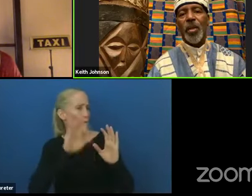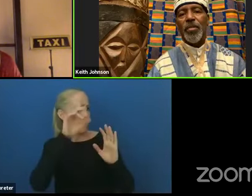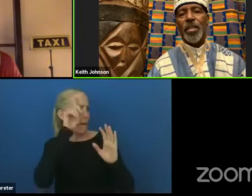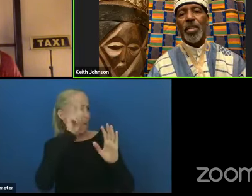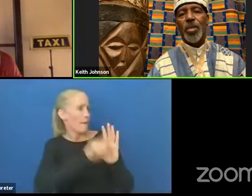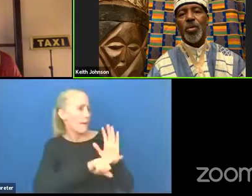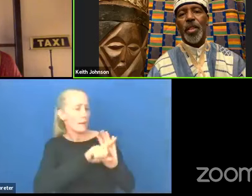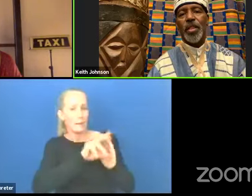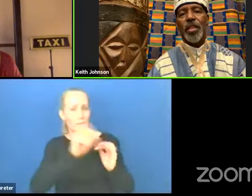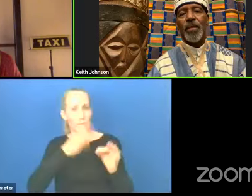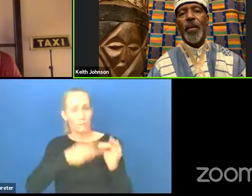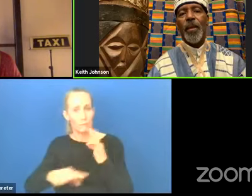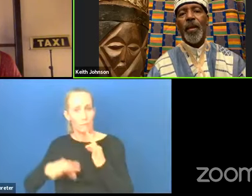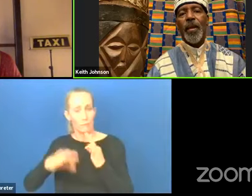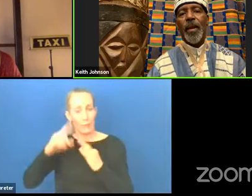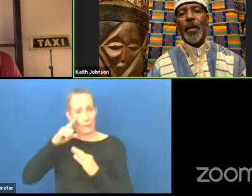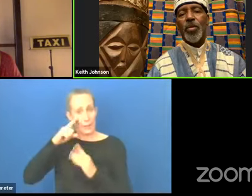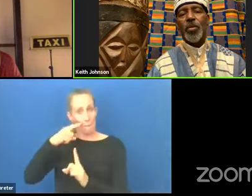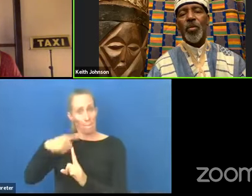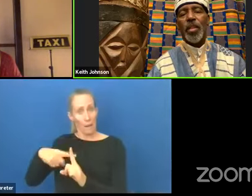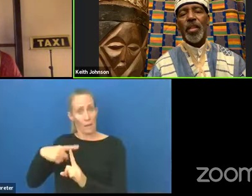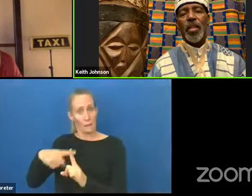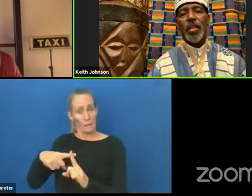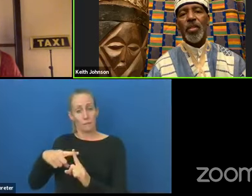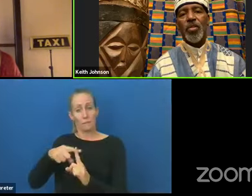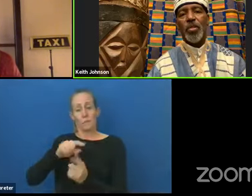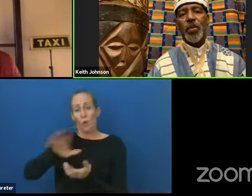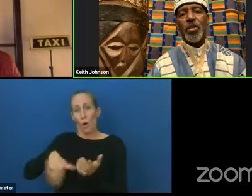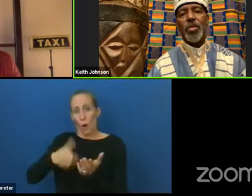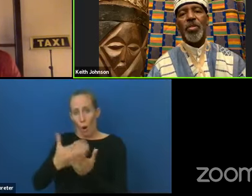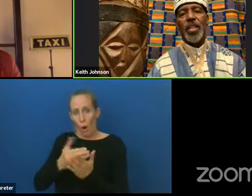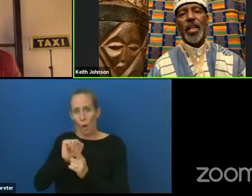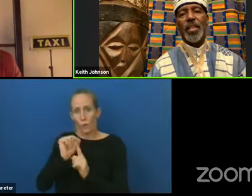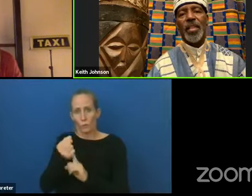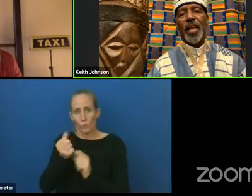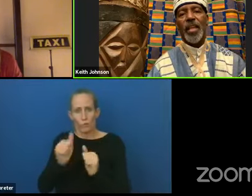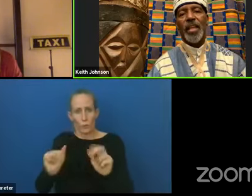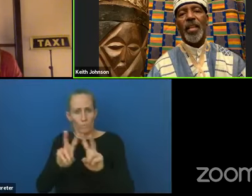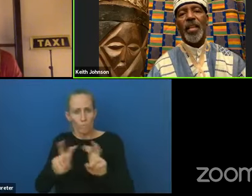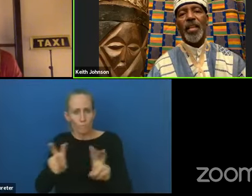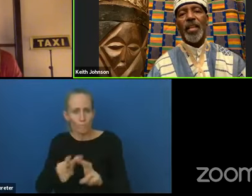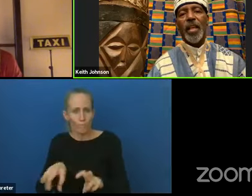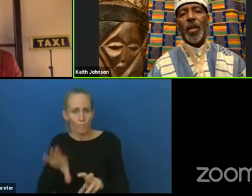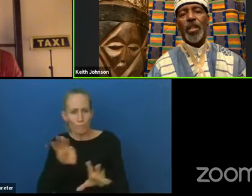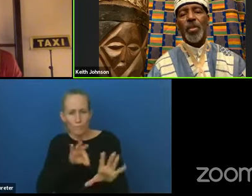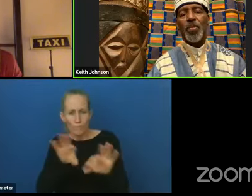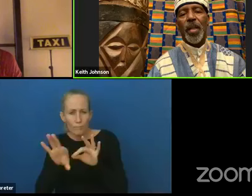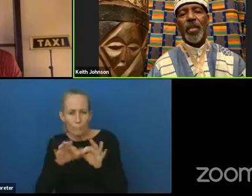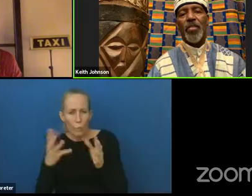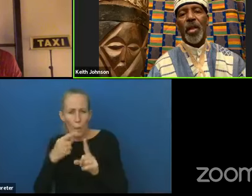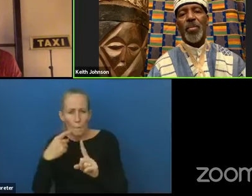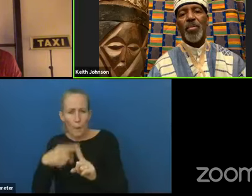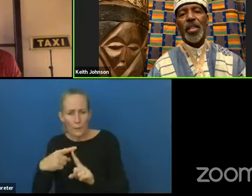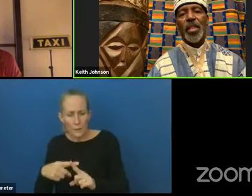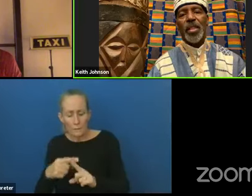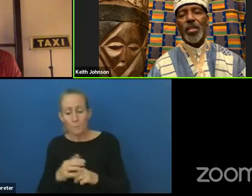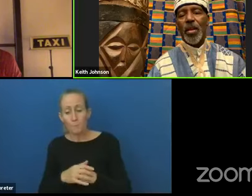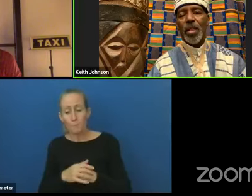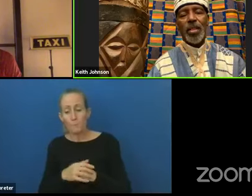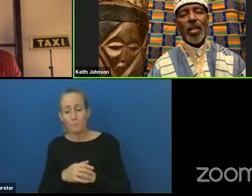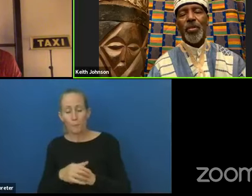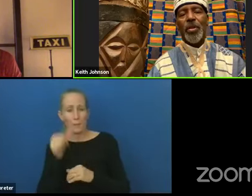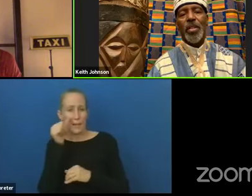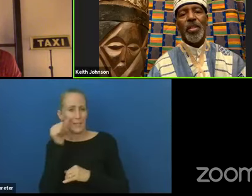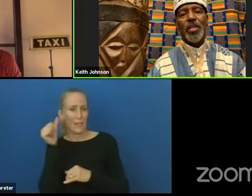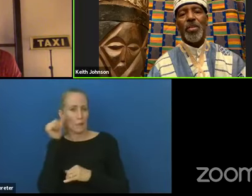things in every situation. I was with a group of children yesterday and they wanted to play the drums. So